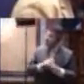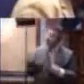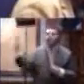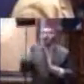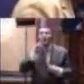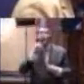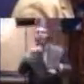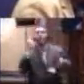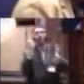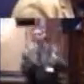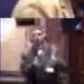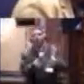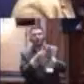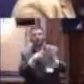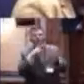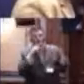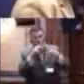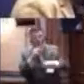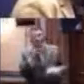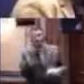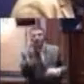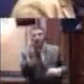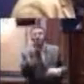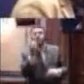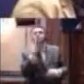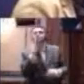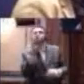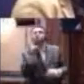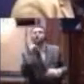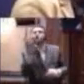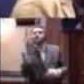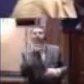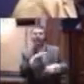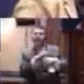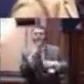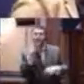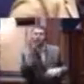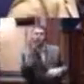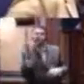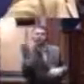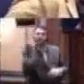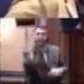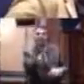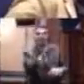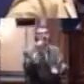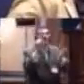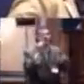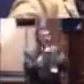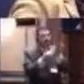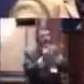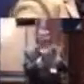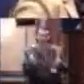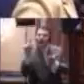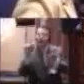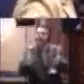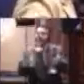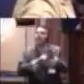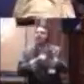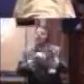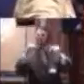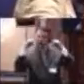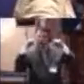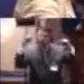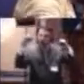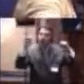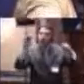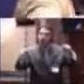been part of revolutions. It's not a new phenomenon. I think what has made it quite a phenomenon is